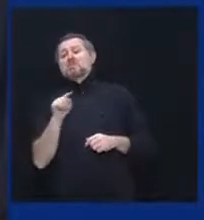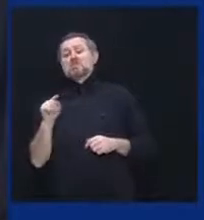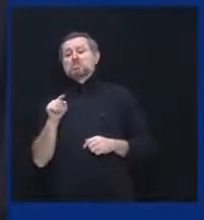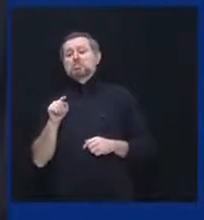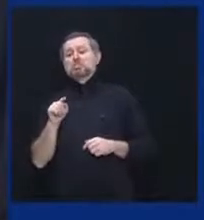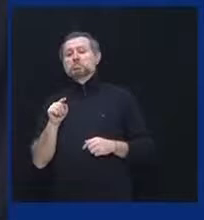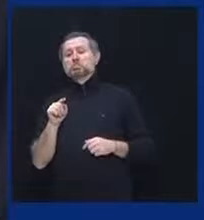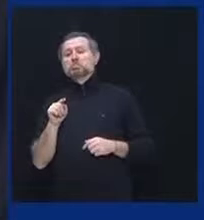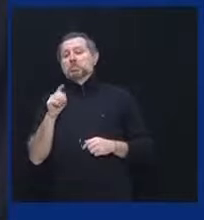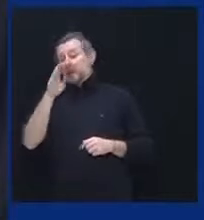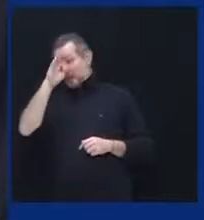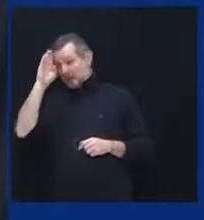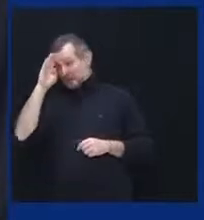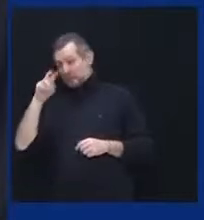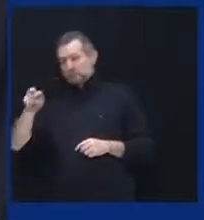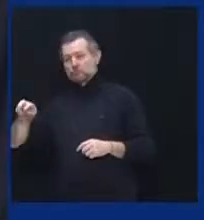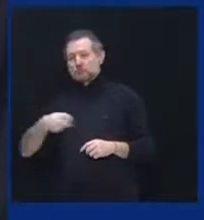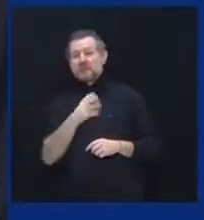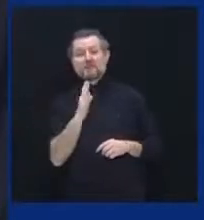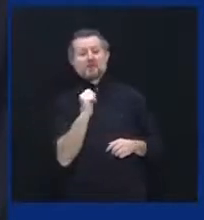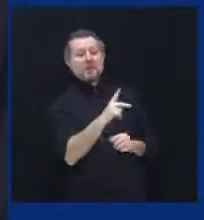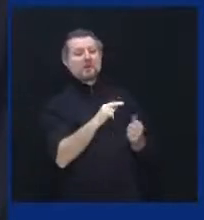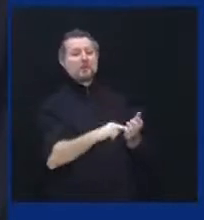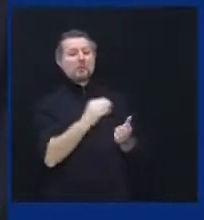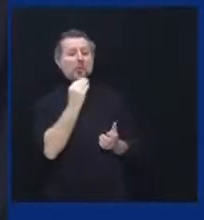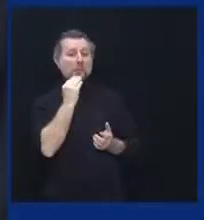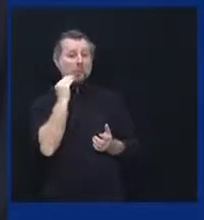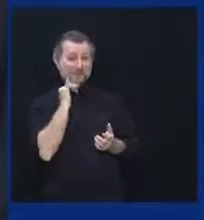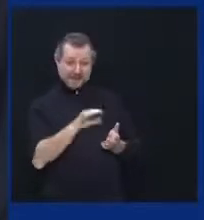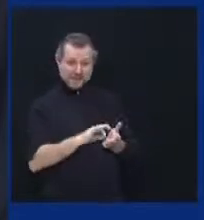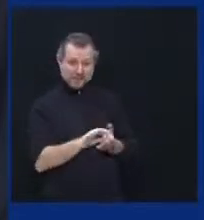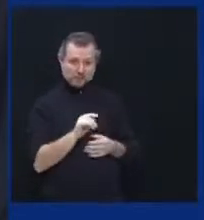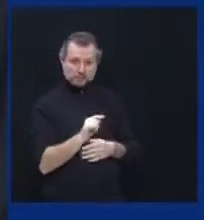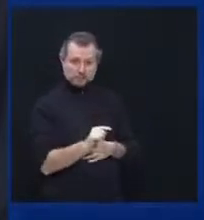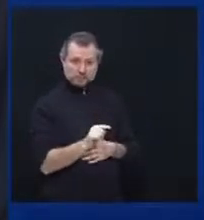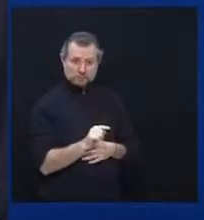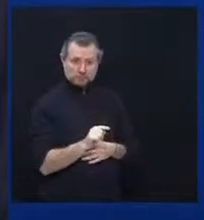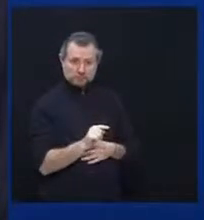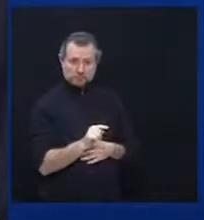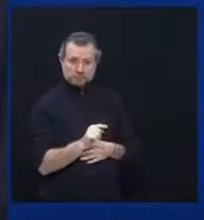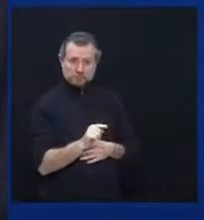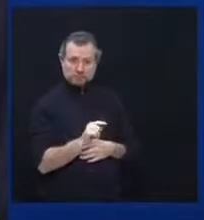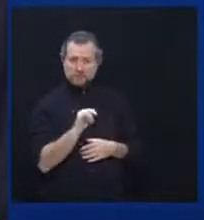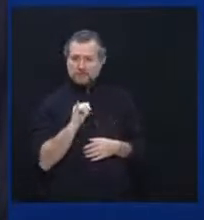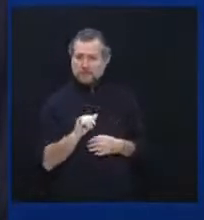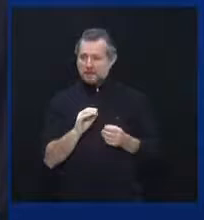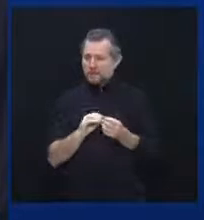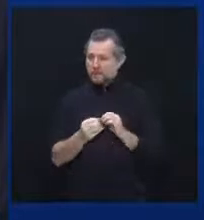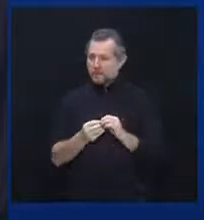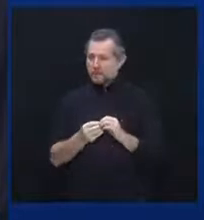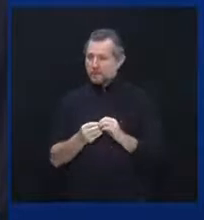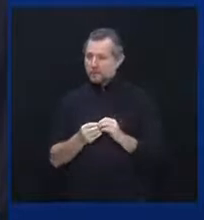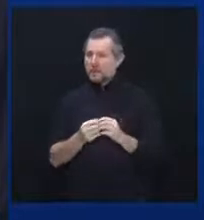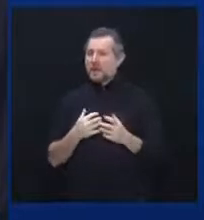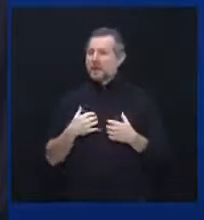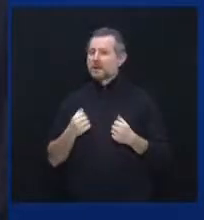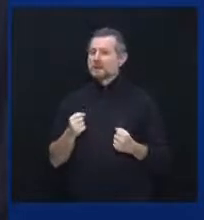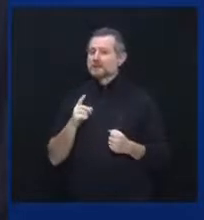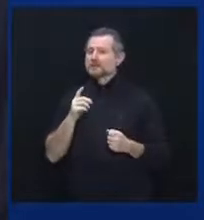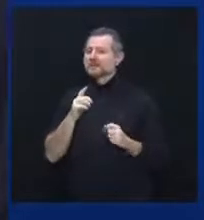transferred from a hospital back to a nursing home? That number, the department